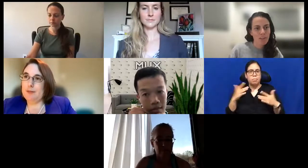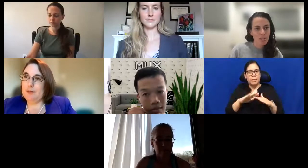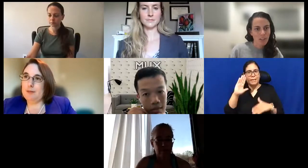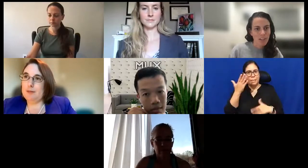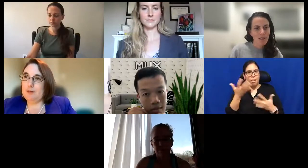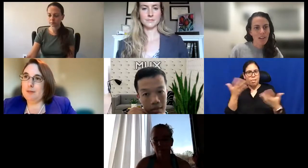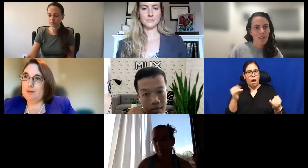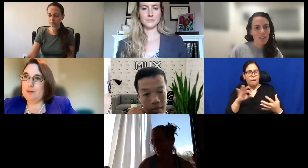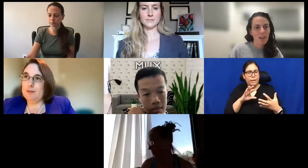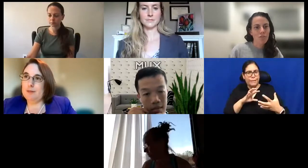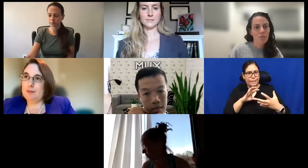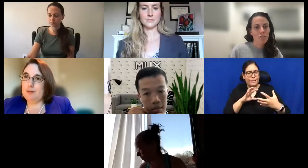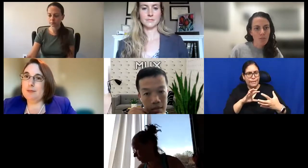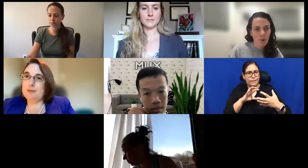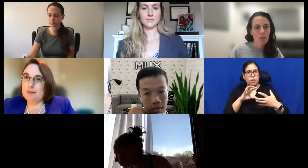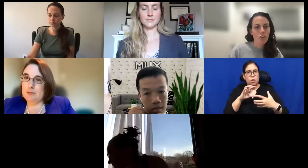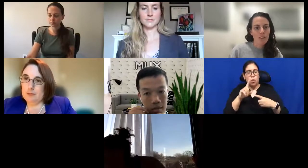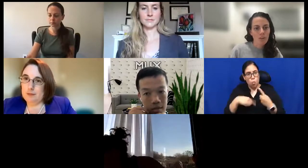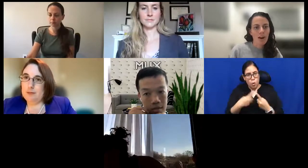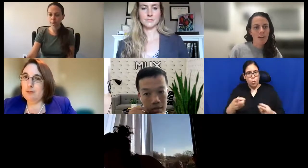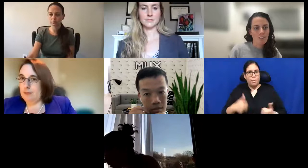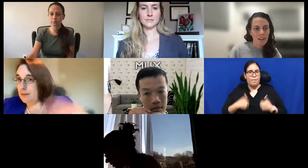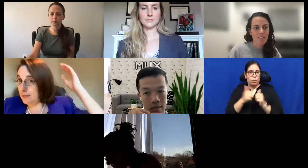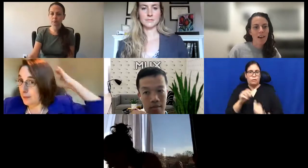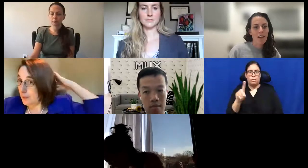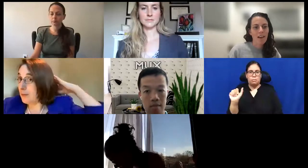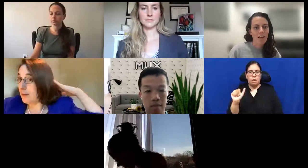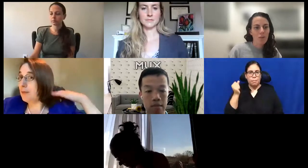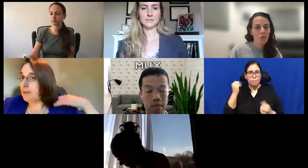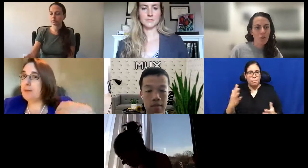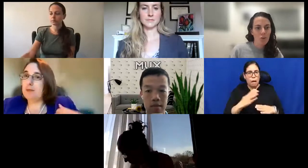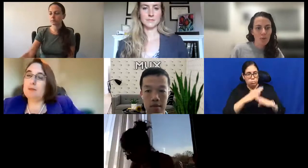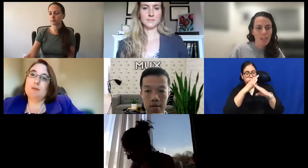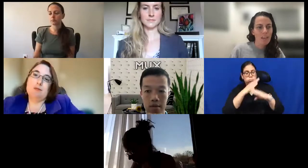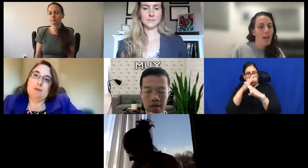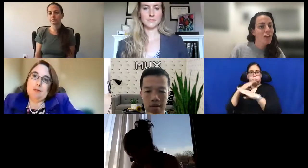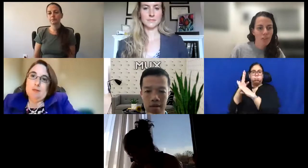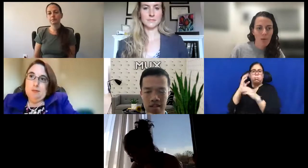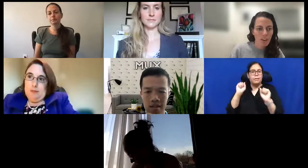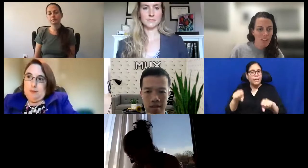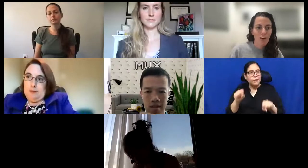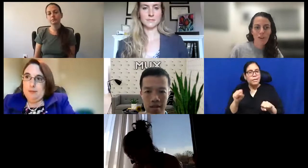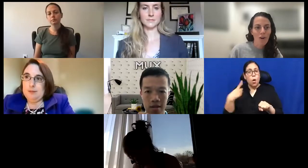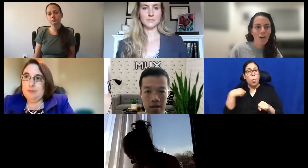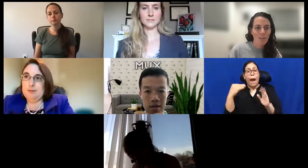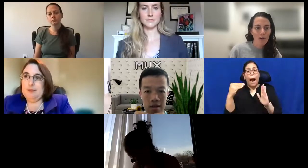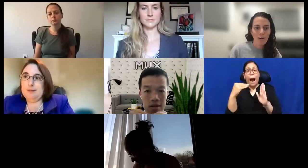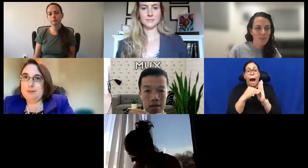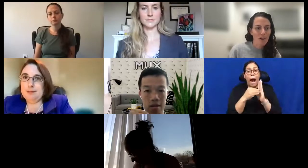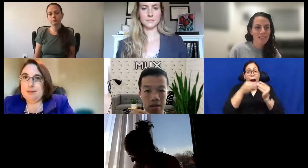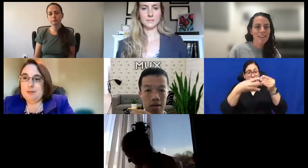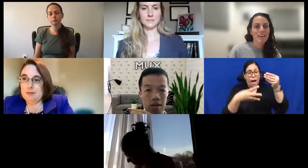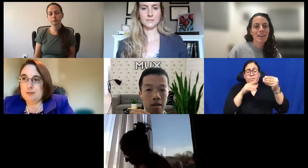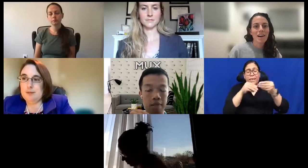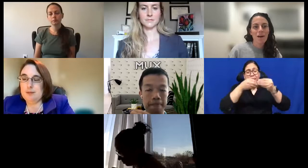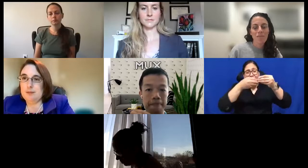with a disability, and there's a lot of hurdles that you guys have identified, and we can't catalog them all here, and they're all very